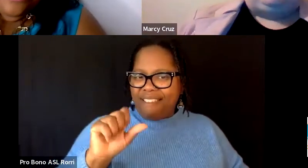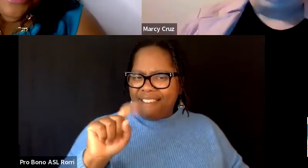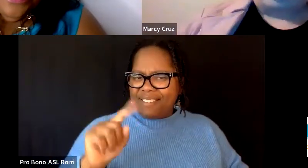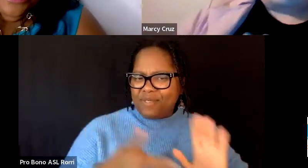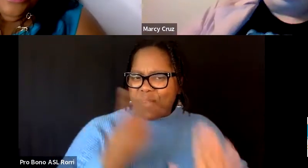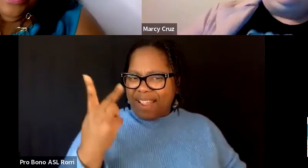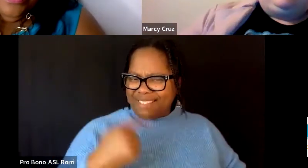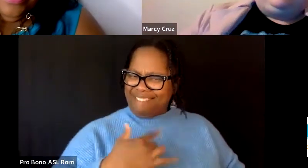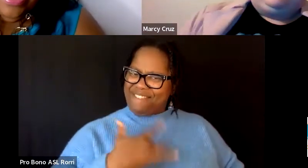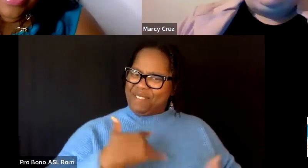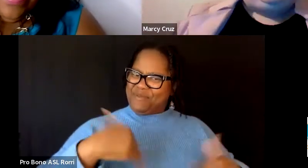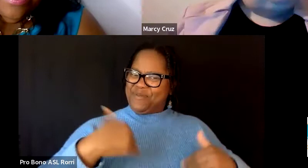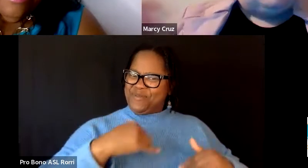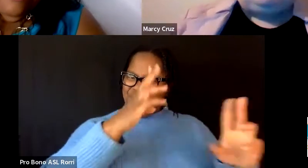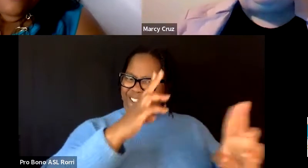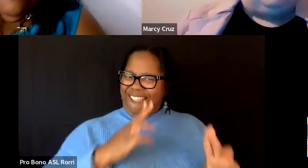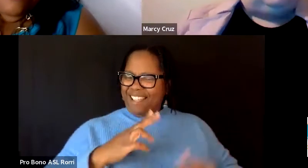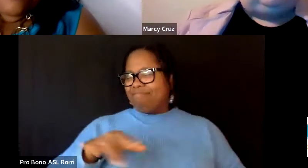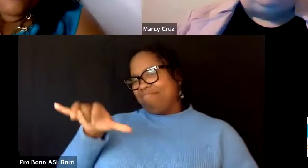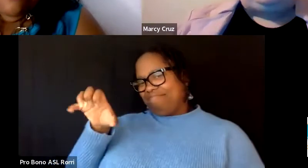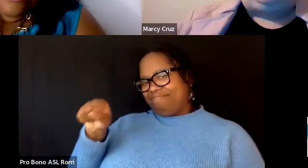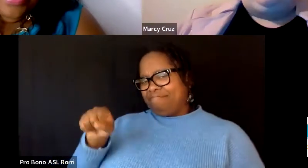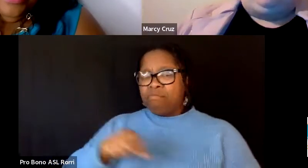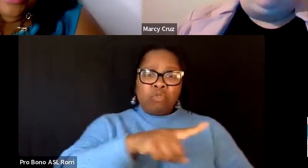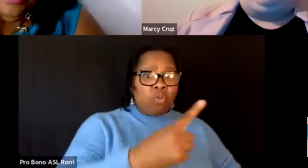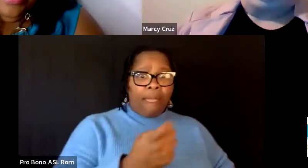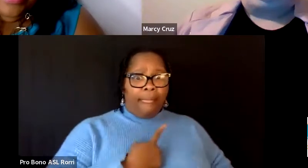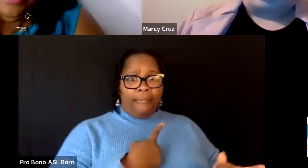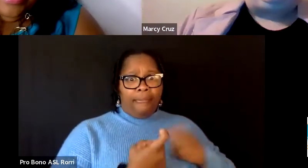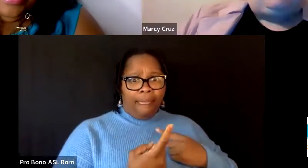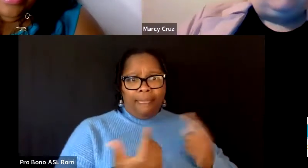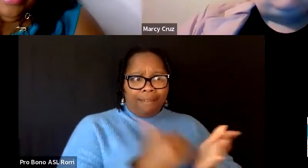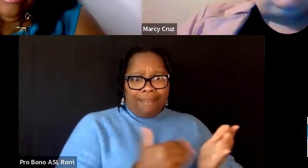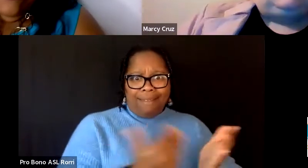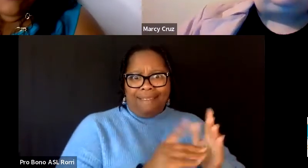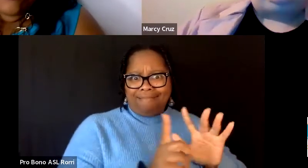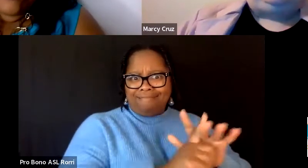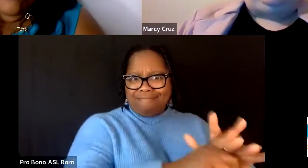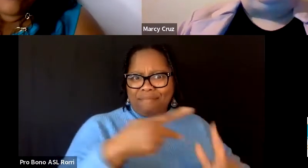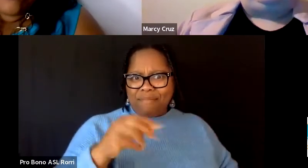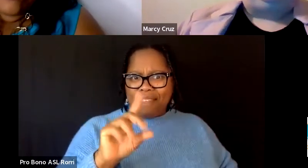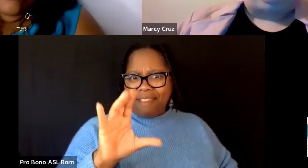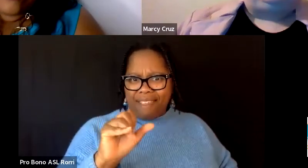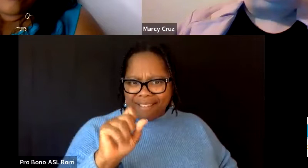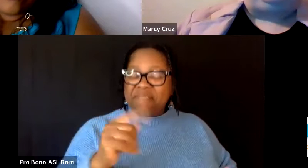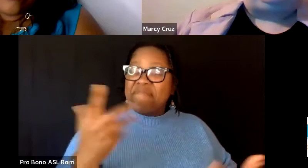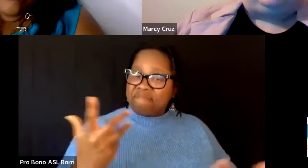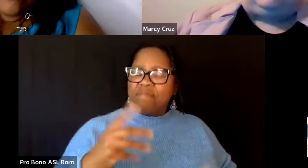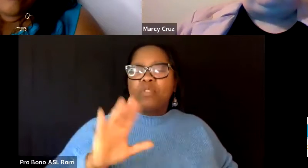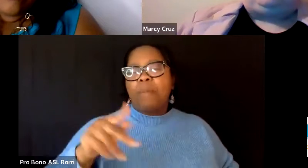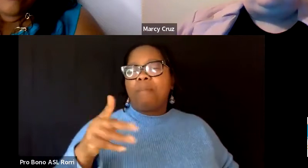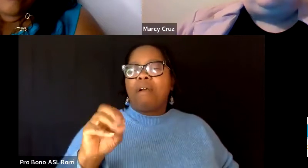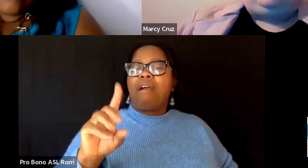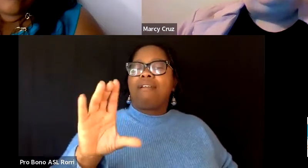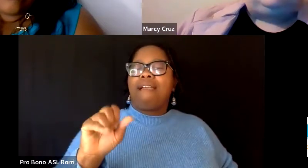honored. You keep asking me to be on. I love it. So your podcast, The Chenese Lewis Show, has been around since